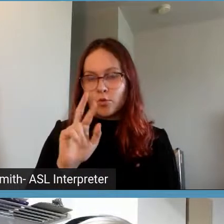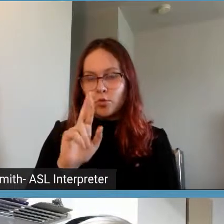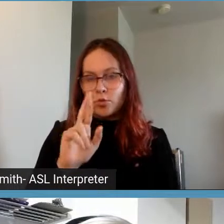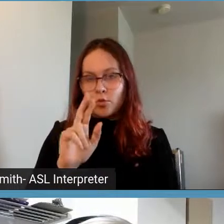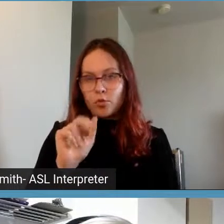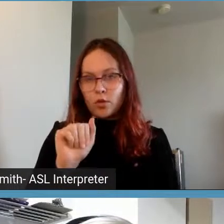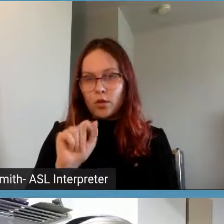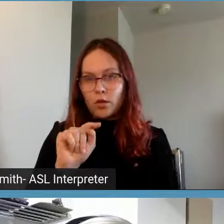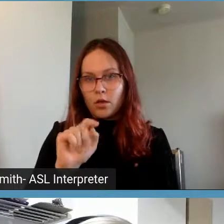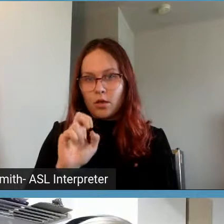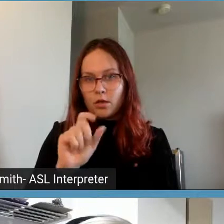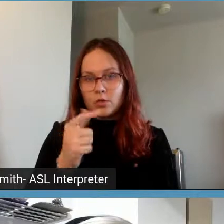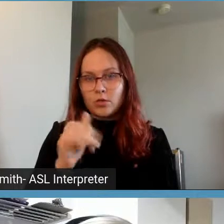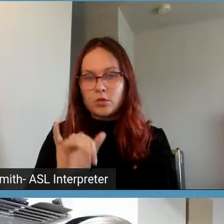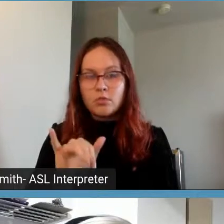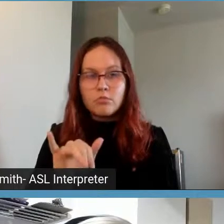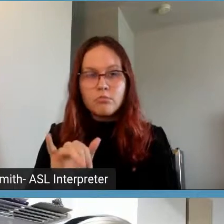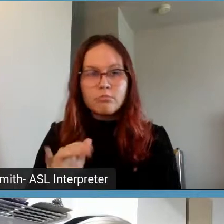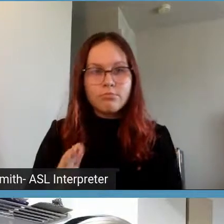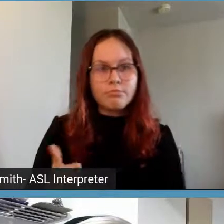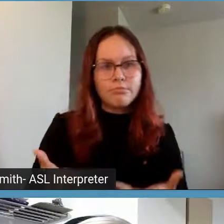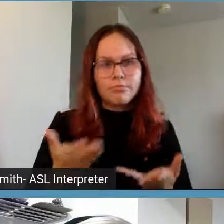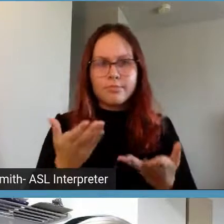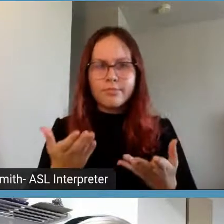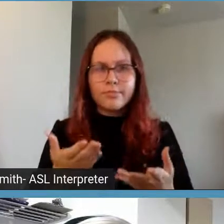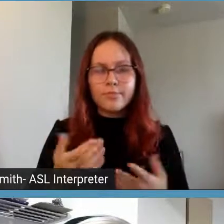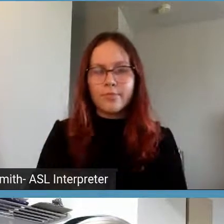was it just by the seat of the pants?